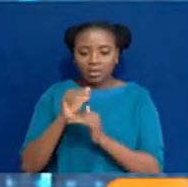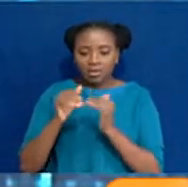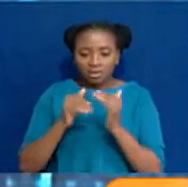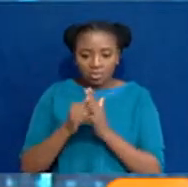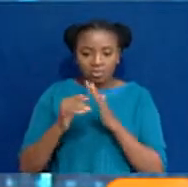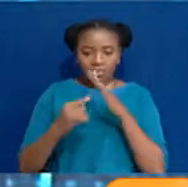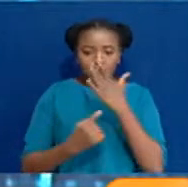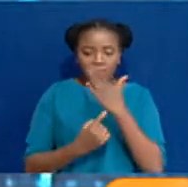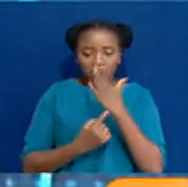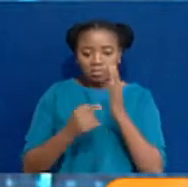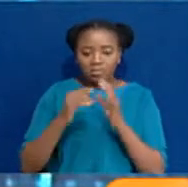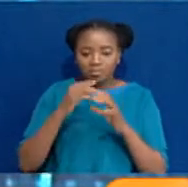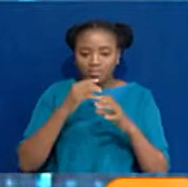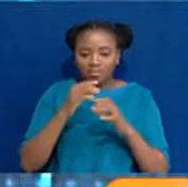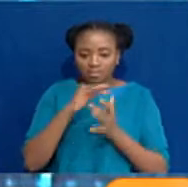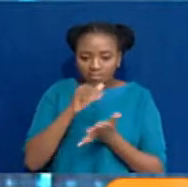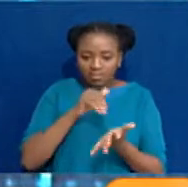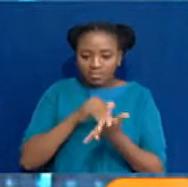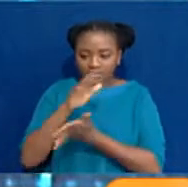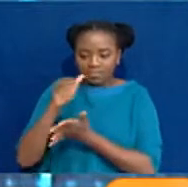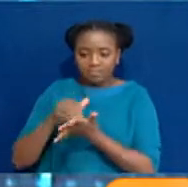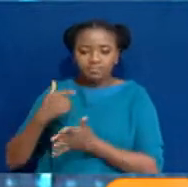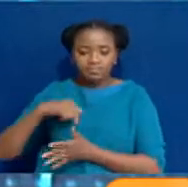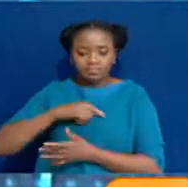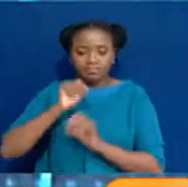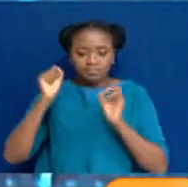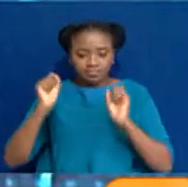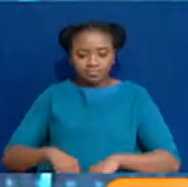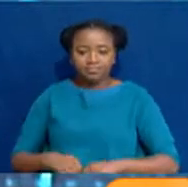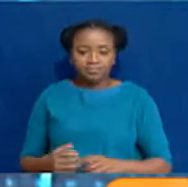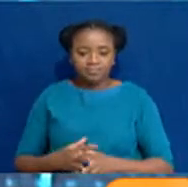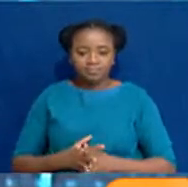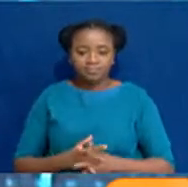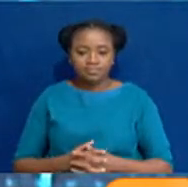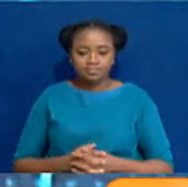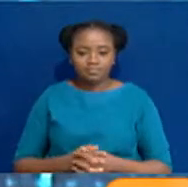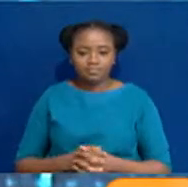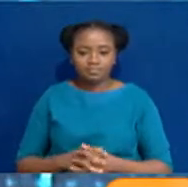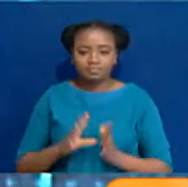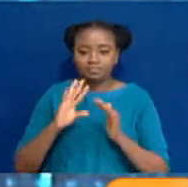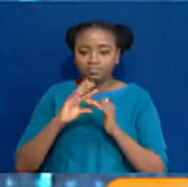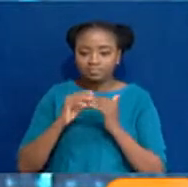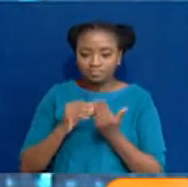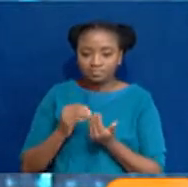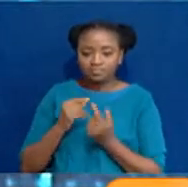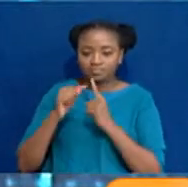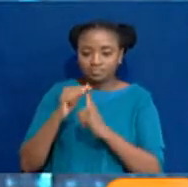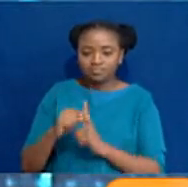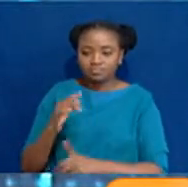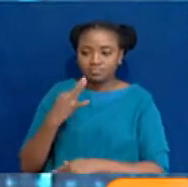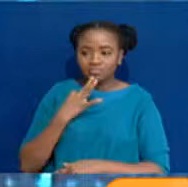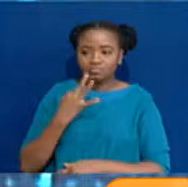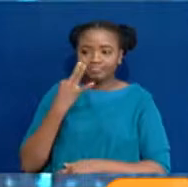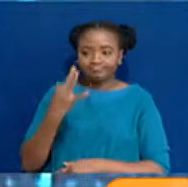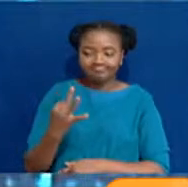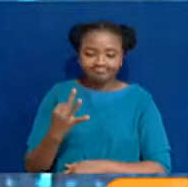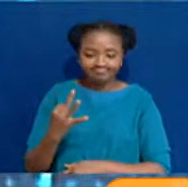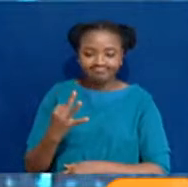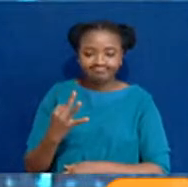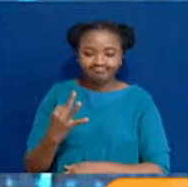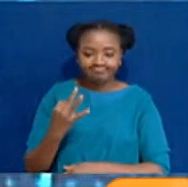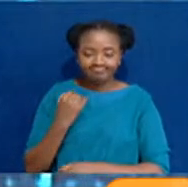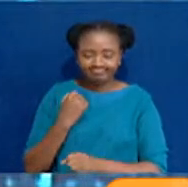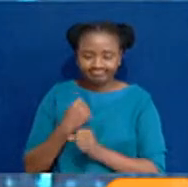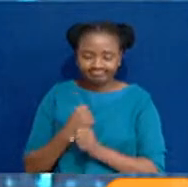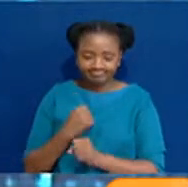lab, we have the capacity or capability or probability of creating a total of 300